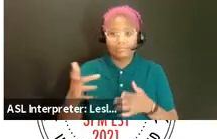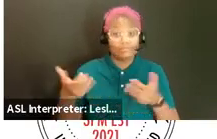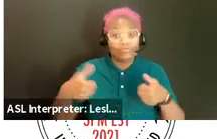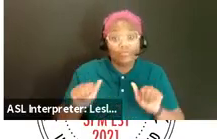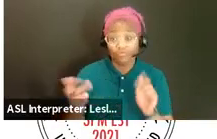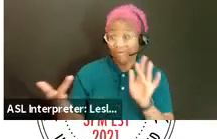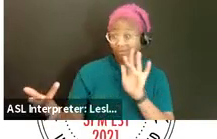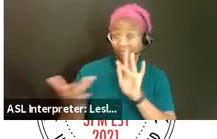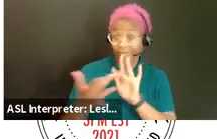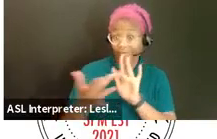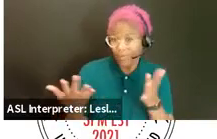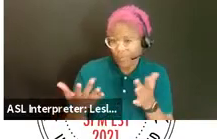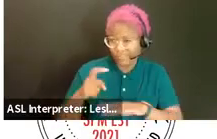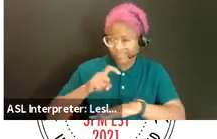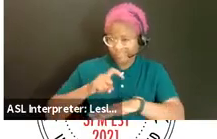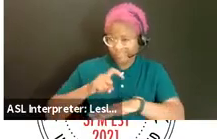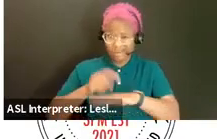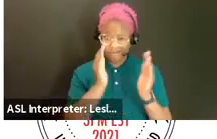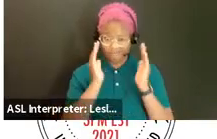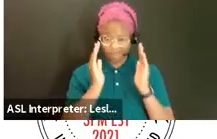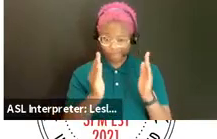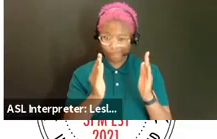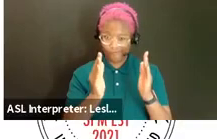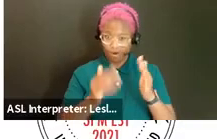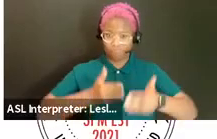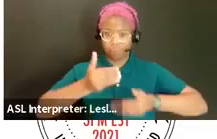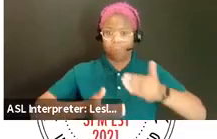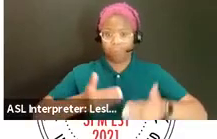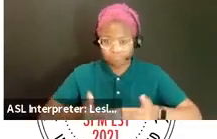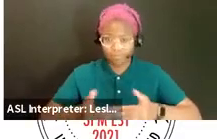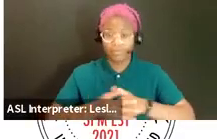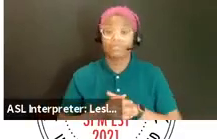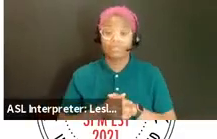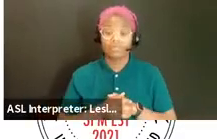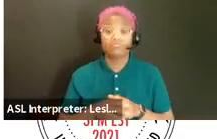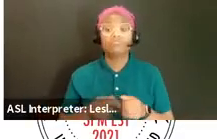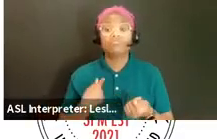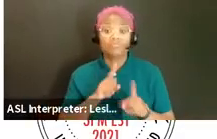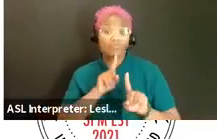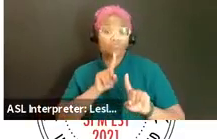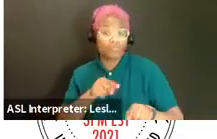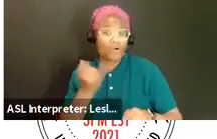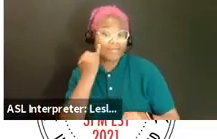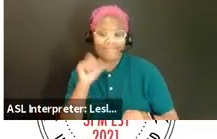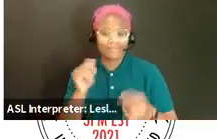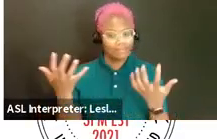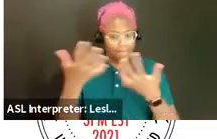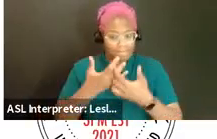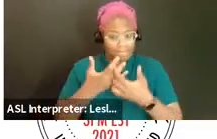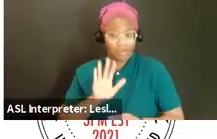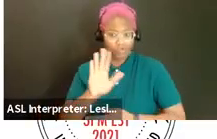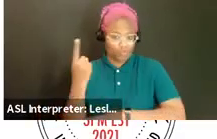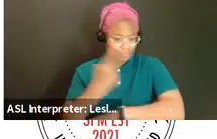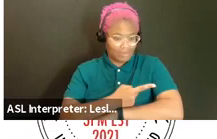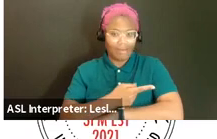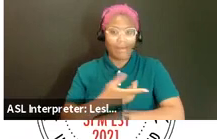the time frame is like is your best bet. But once you get that answer and it's not going to work for your concert date, is